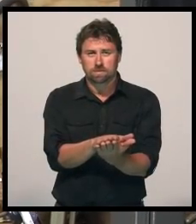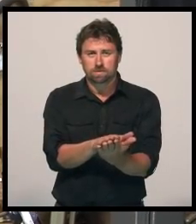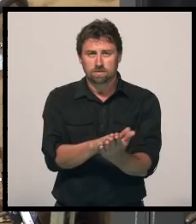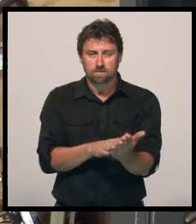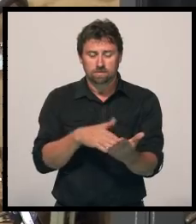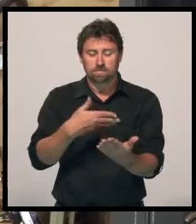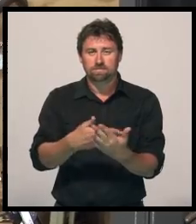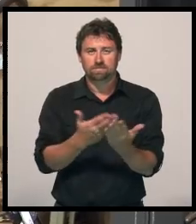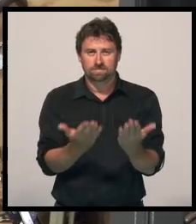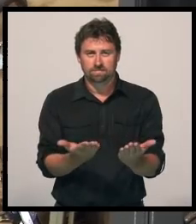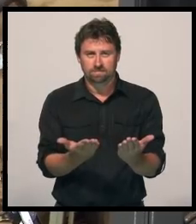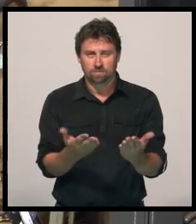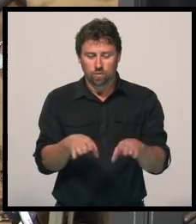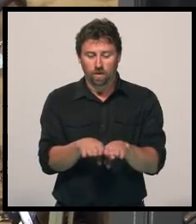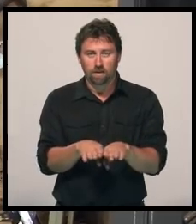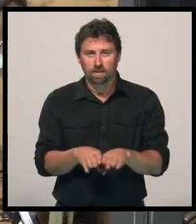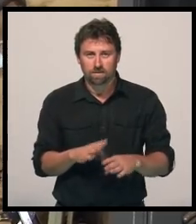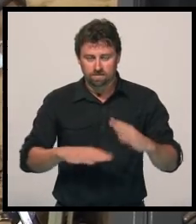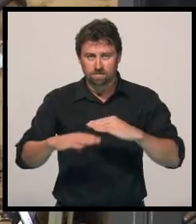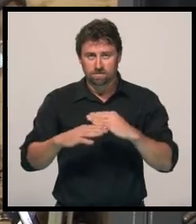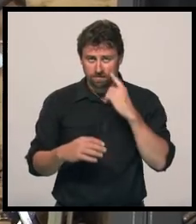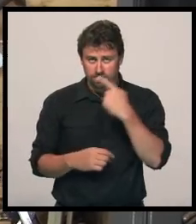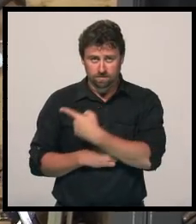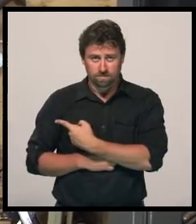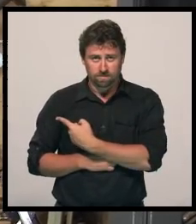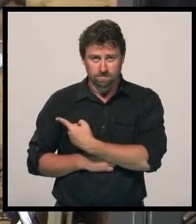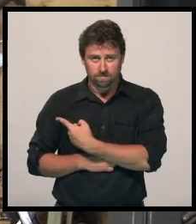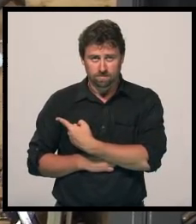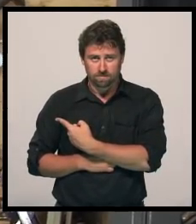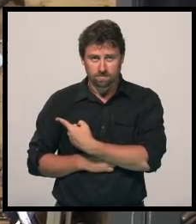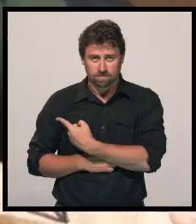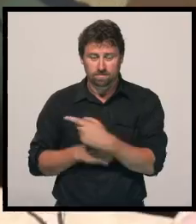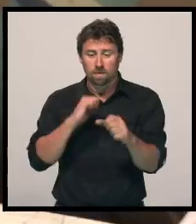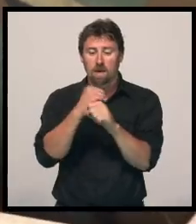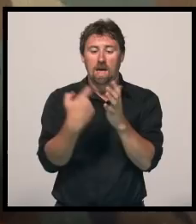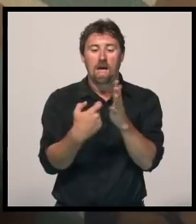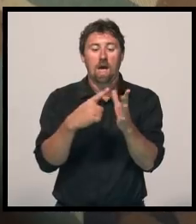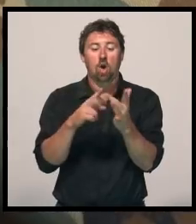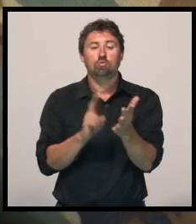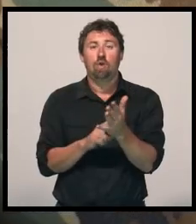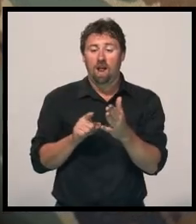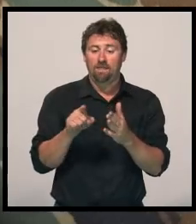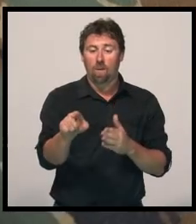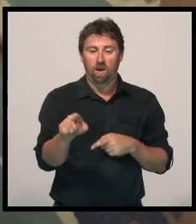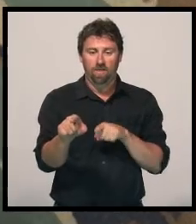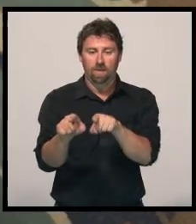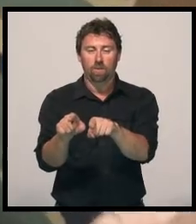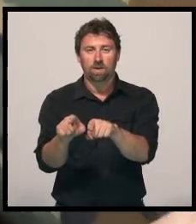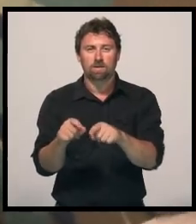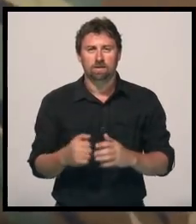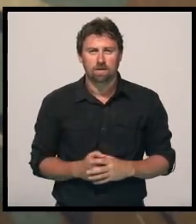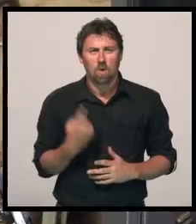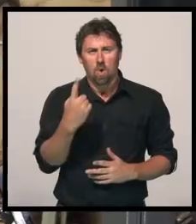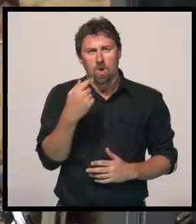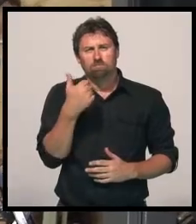onto the bottom and join them and then, if you have a look, the grain direction is running the same way. So